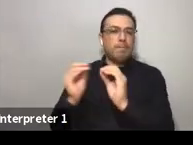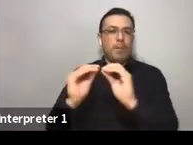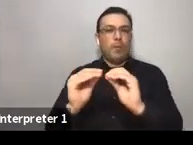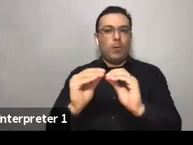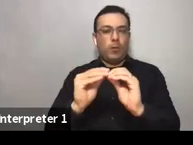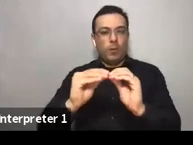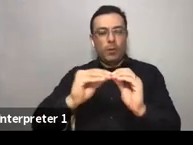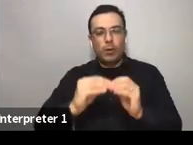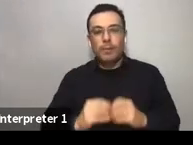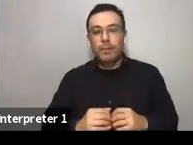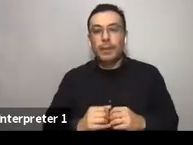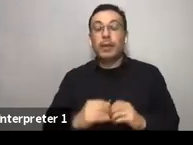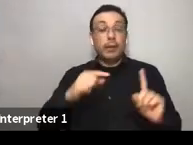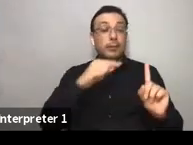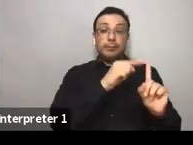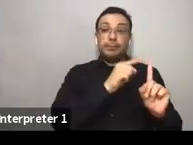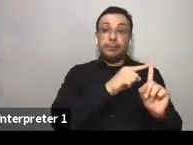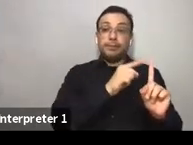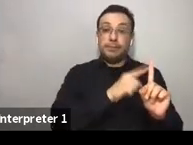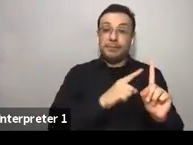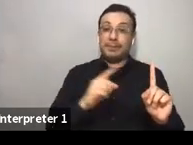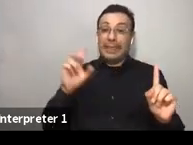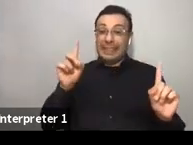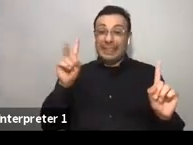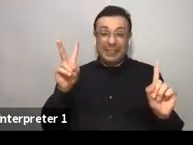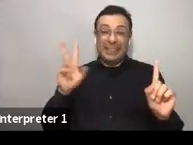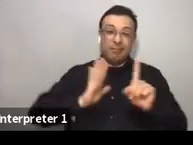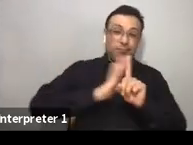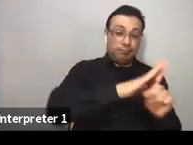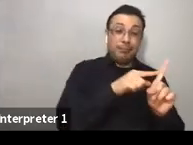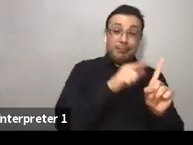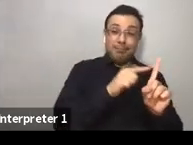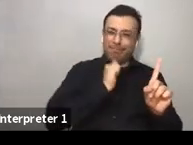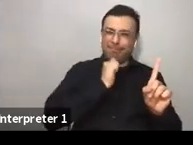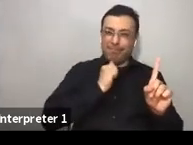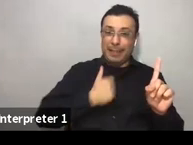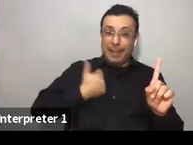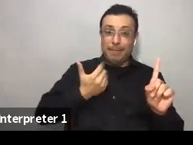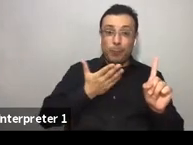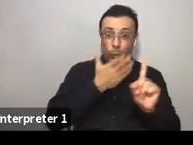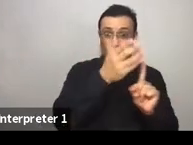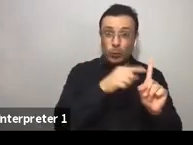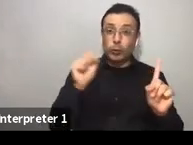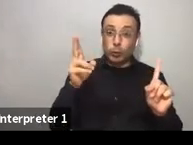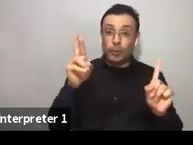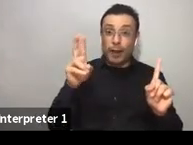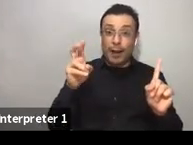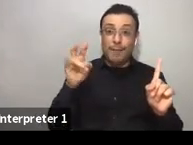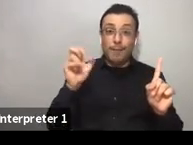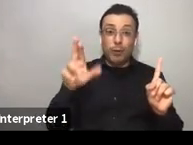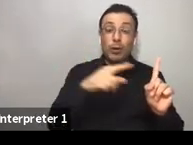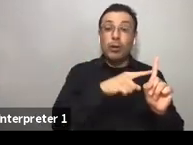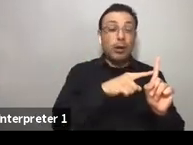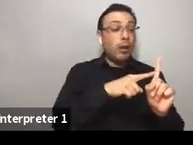knows that you hold their privacy as a top priority, it helps build trust. They know they're at the center of your